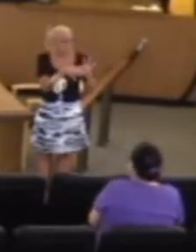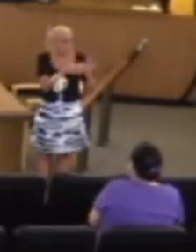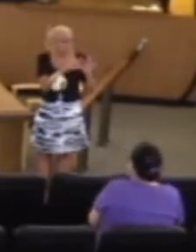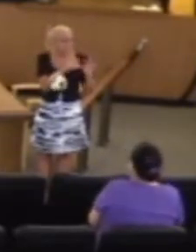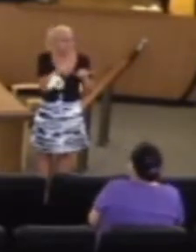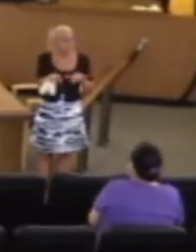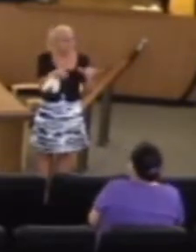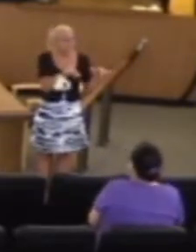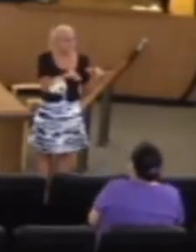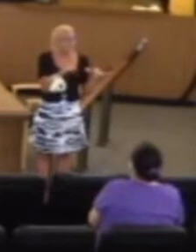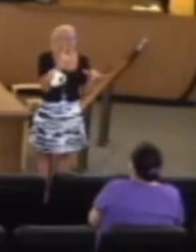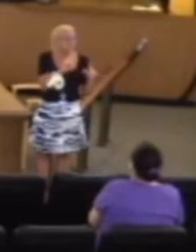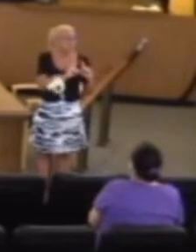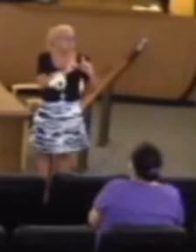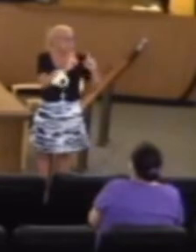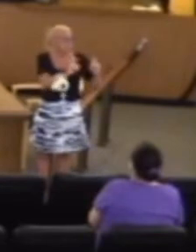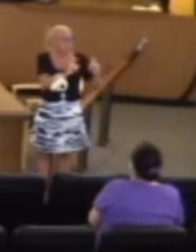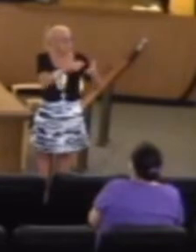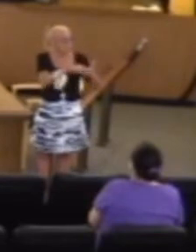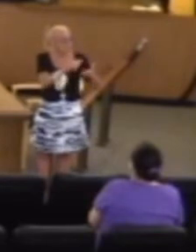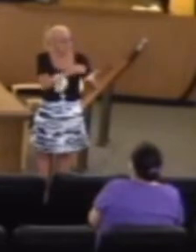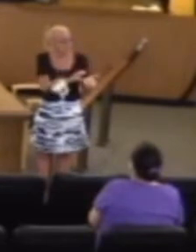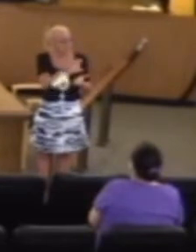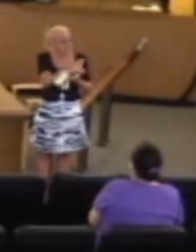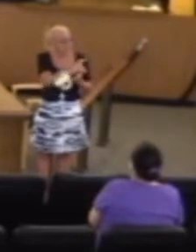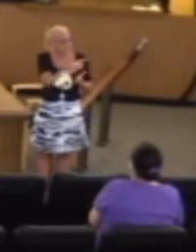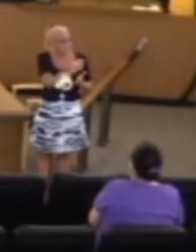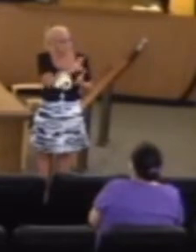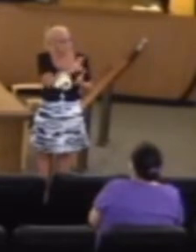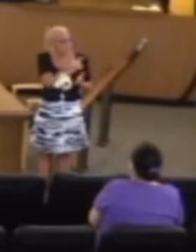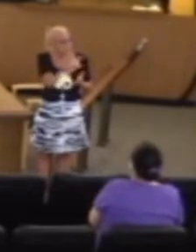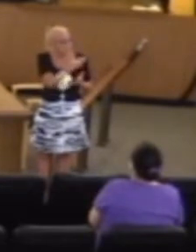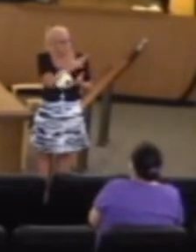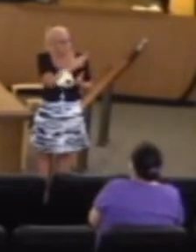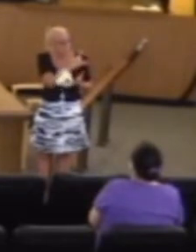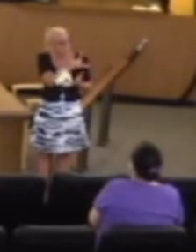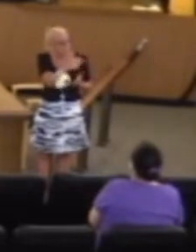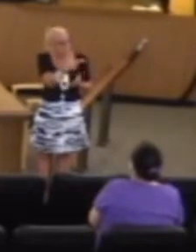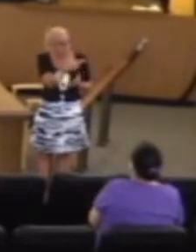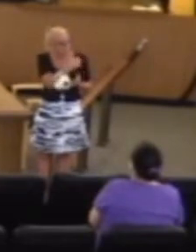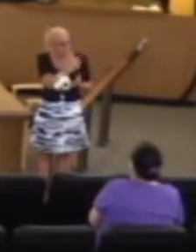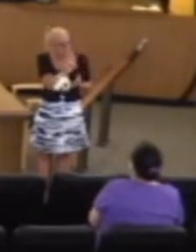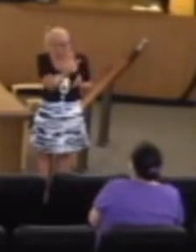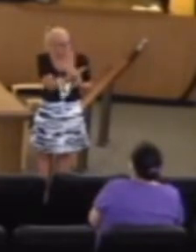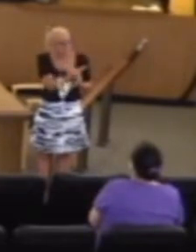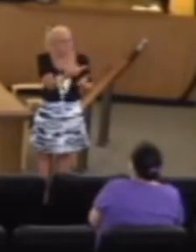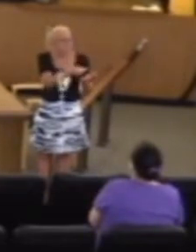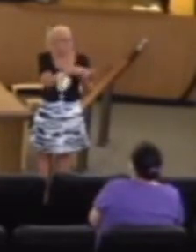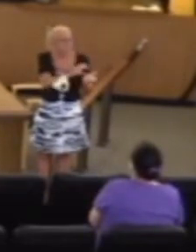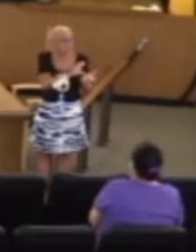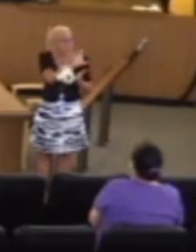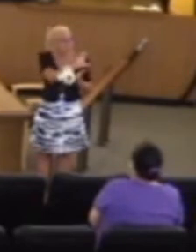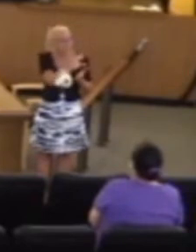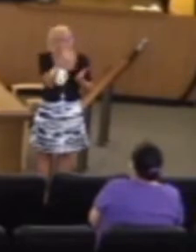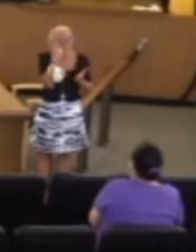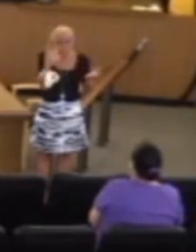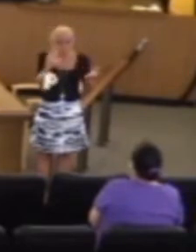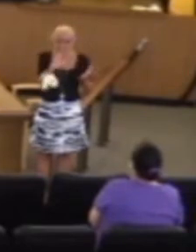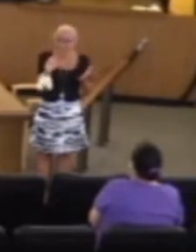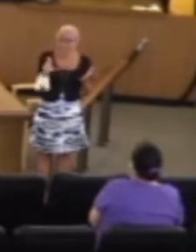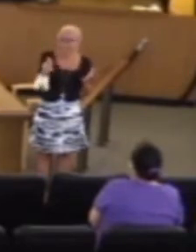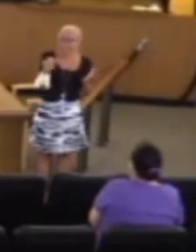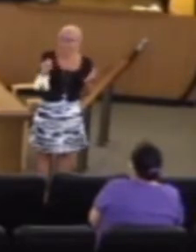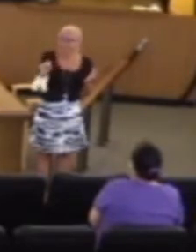is authorizing the grant of funds to Northwell Health to be paid from monies received by the town through the CARES Act to